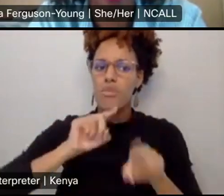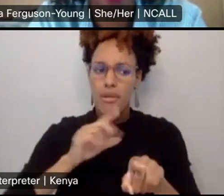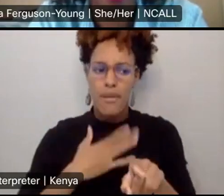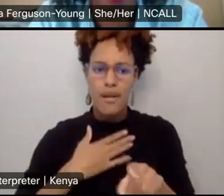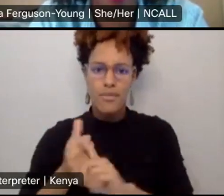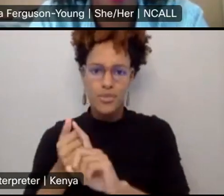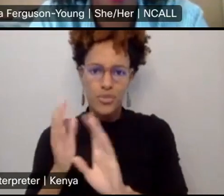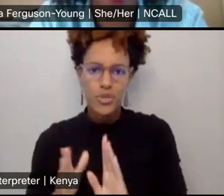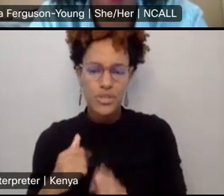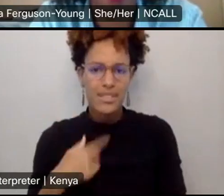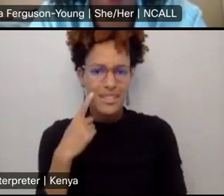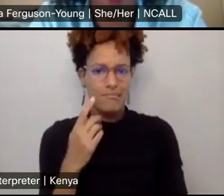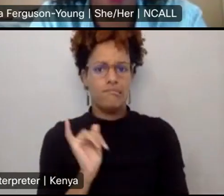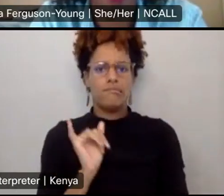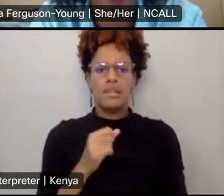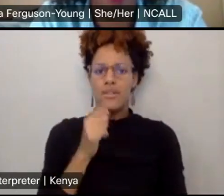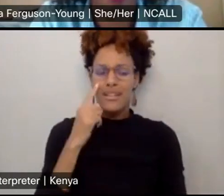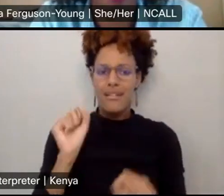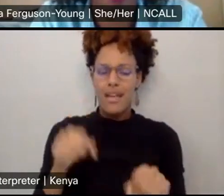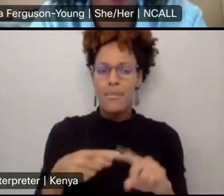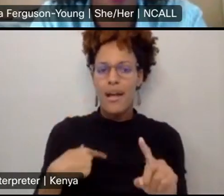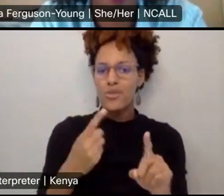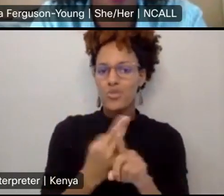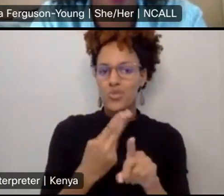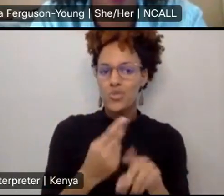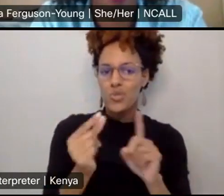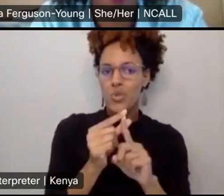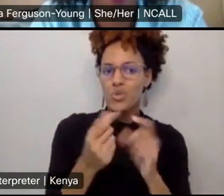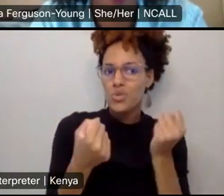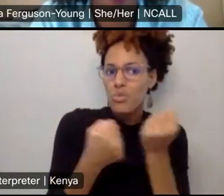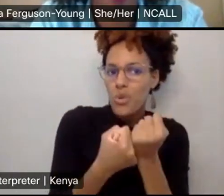use the word support, you know, carefully, but